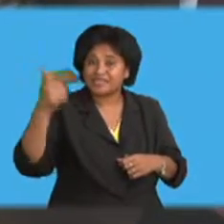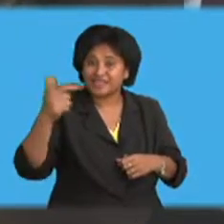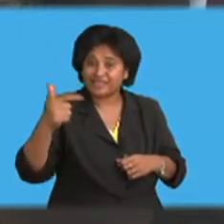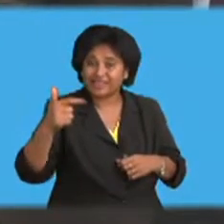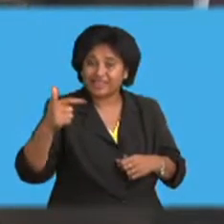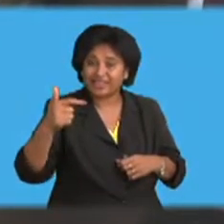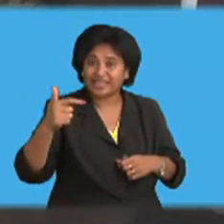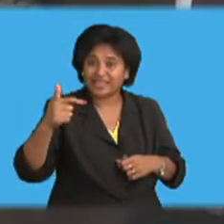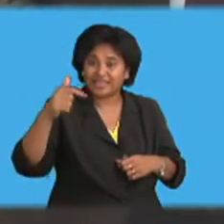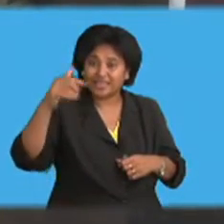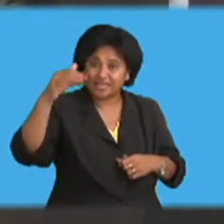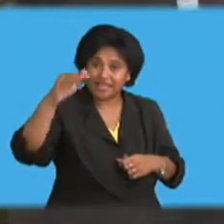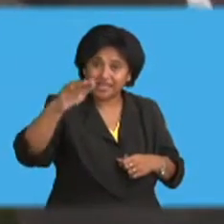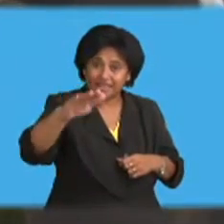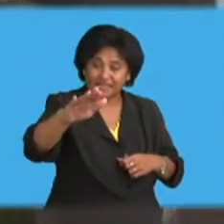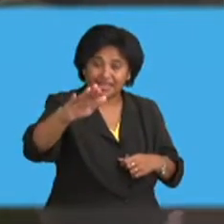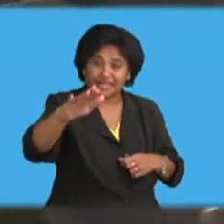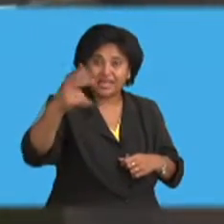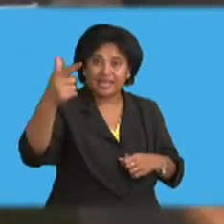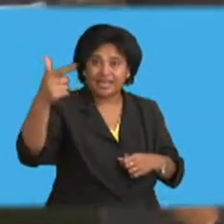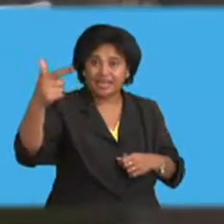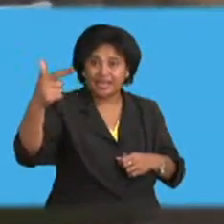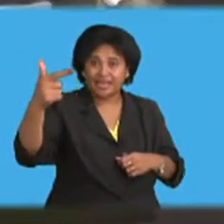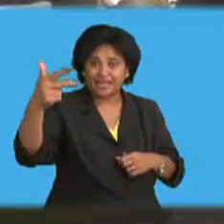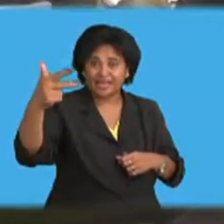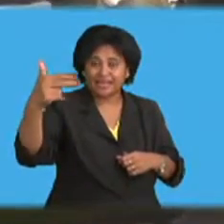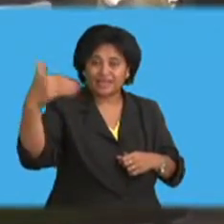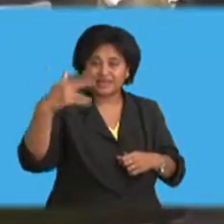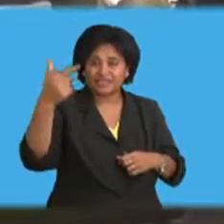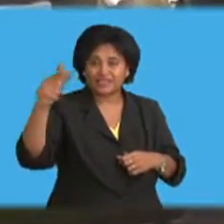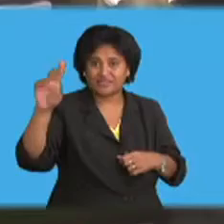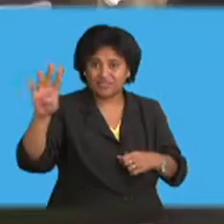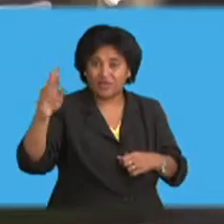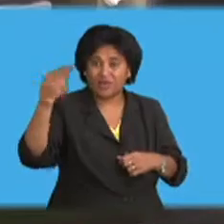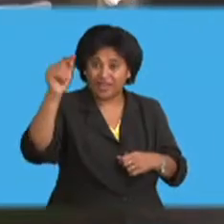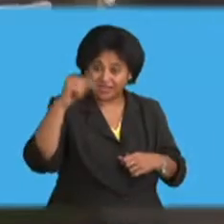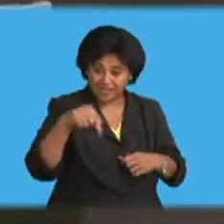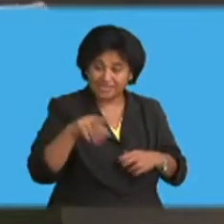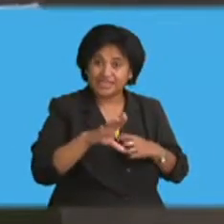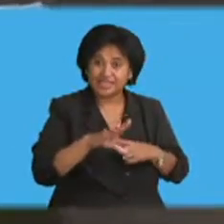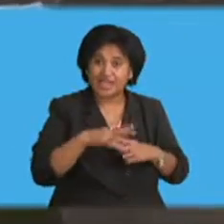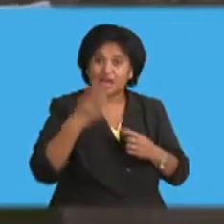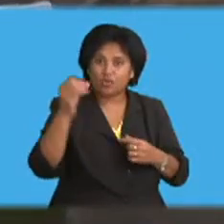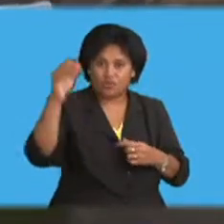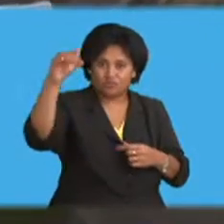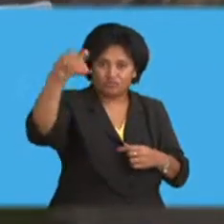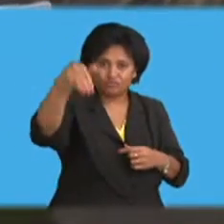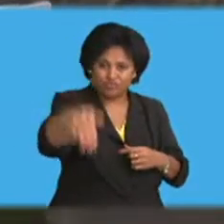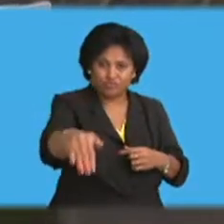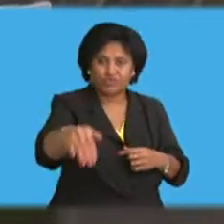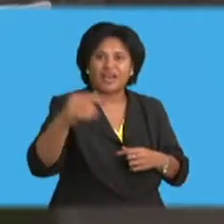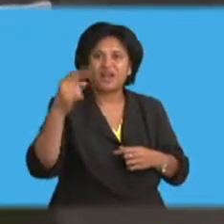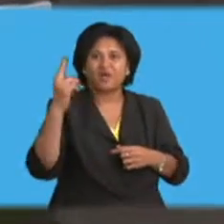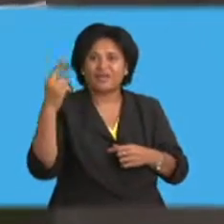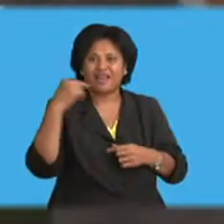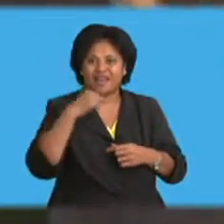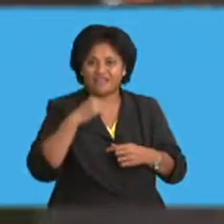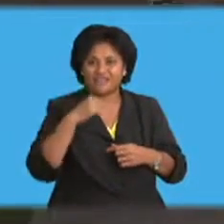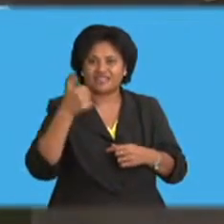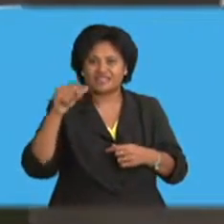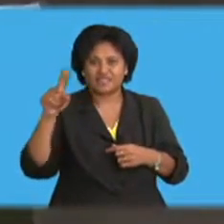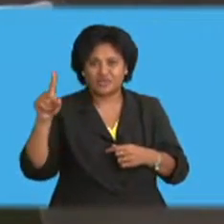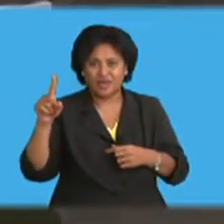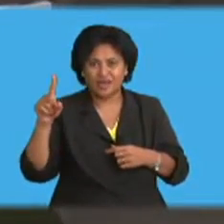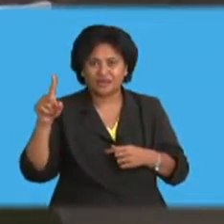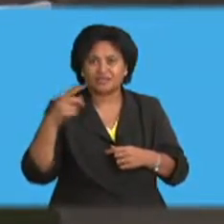2017, 874. And this year, Madam Speaker, as we speak, I have about 161 reactor animals ready to be